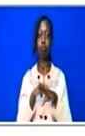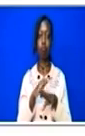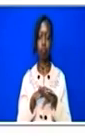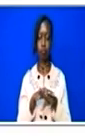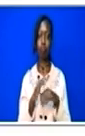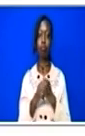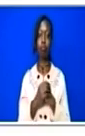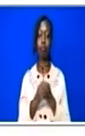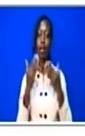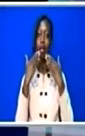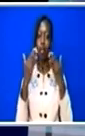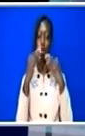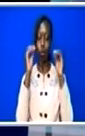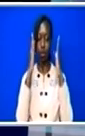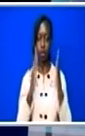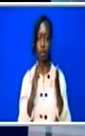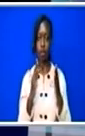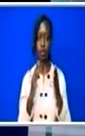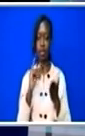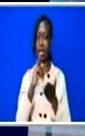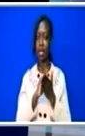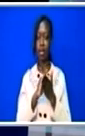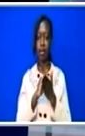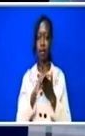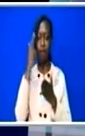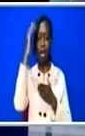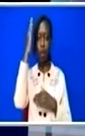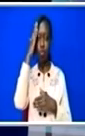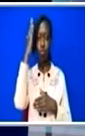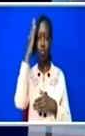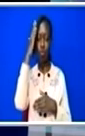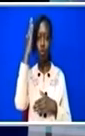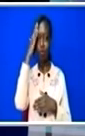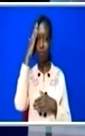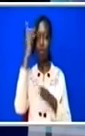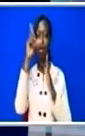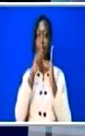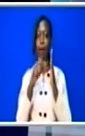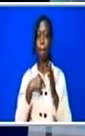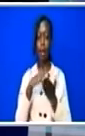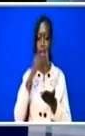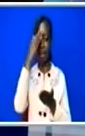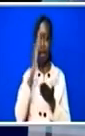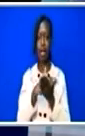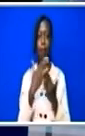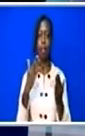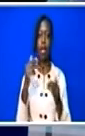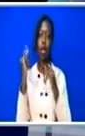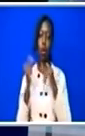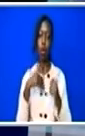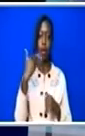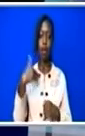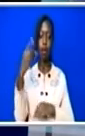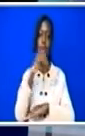done. All right. Thanks a lot, Molim. That has been very informative. I always learn something new every day. I also learn a